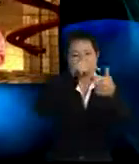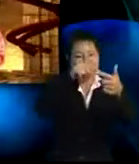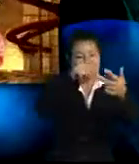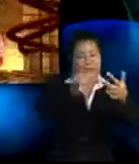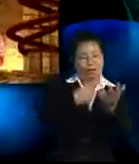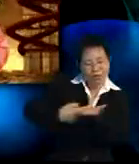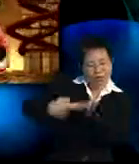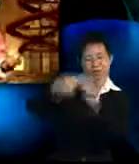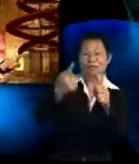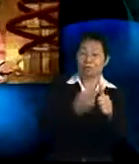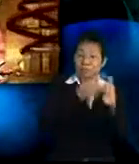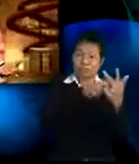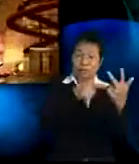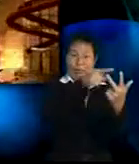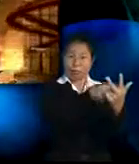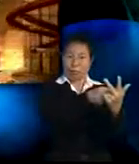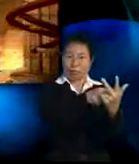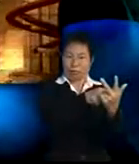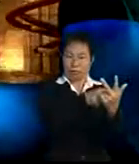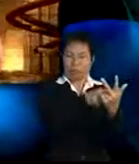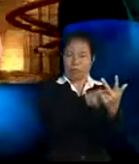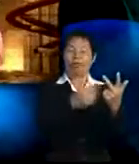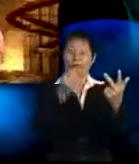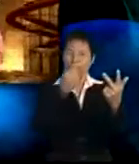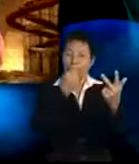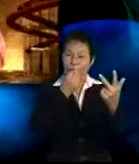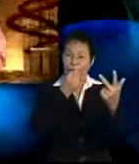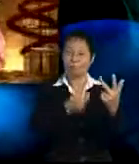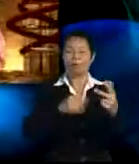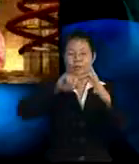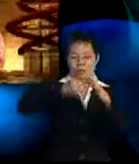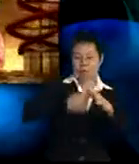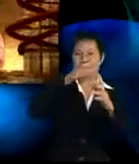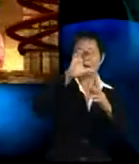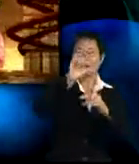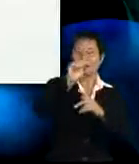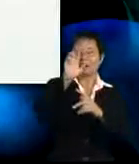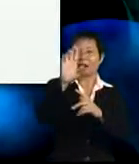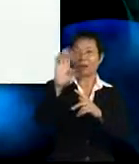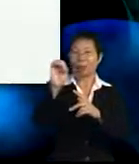first because they form the bulk of our food. We'll start with carbohydrates.